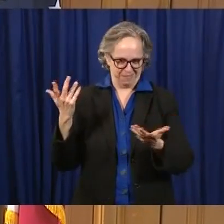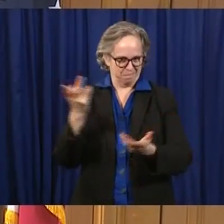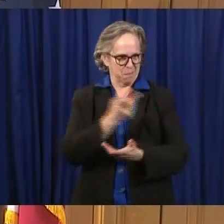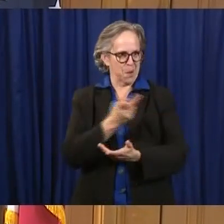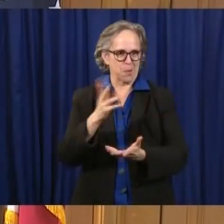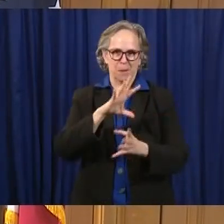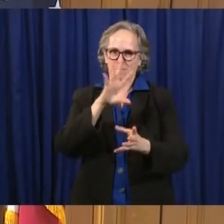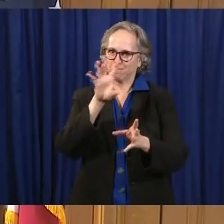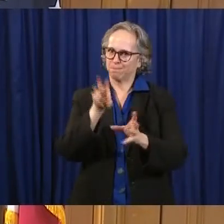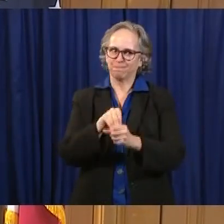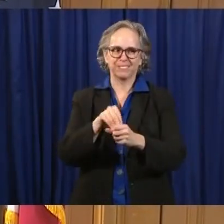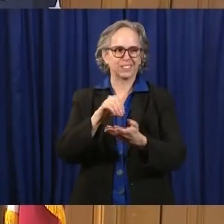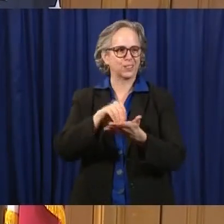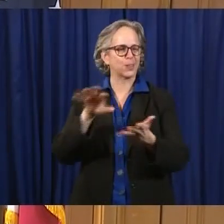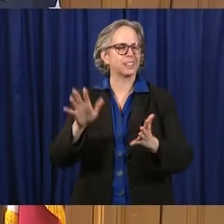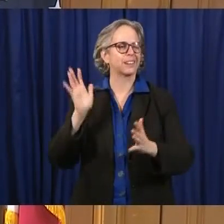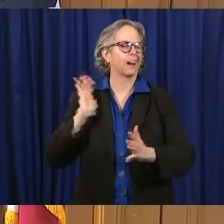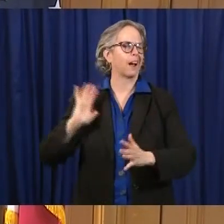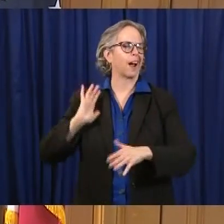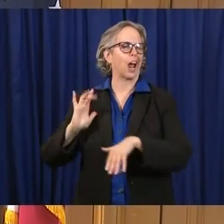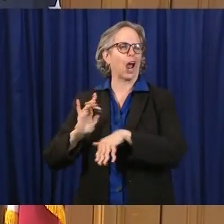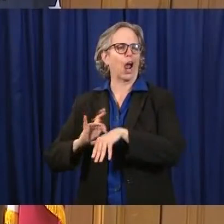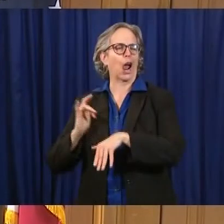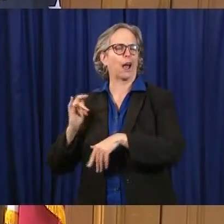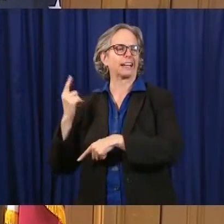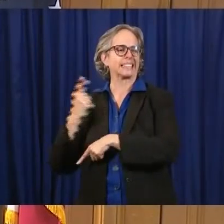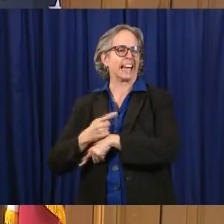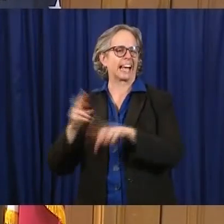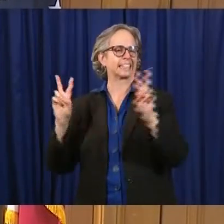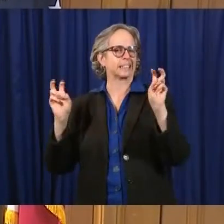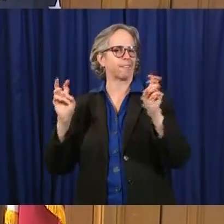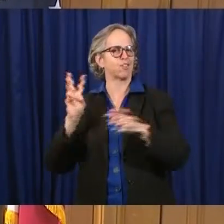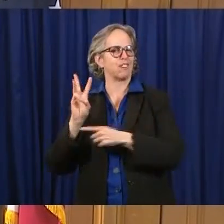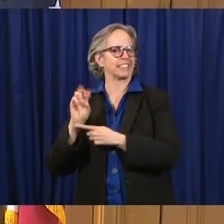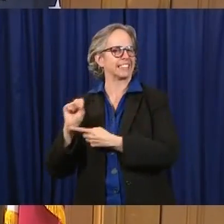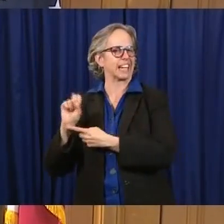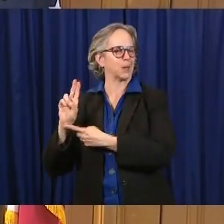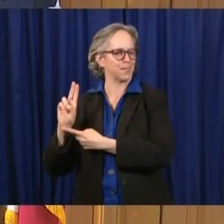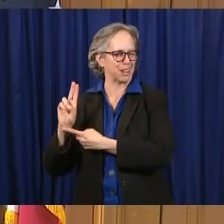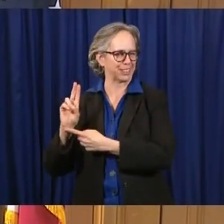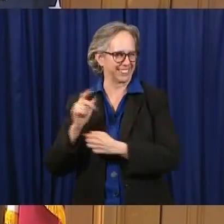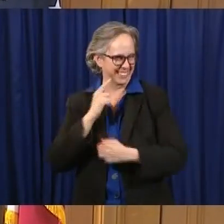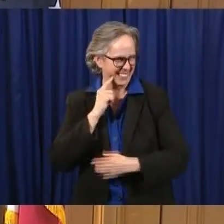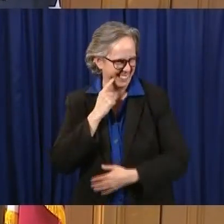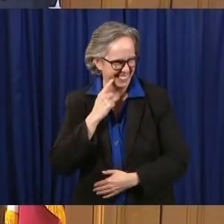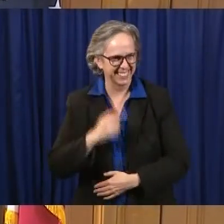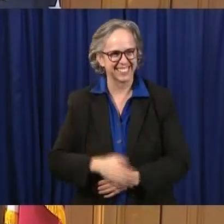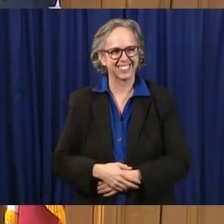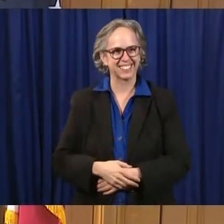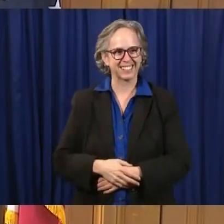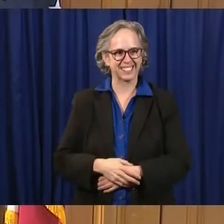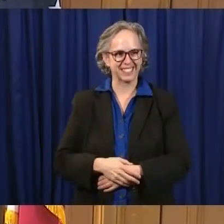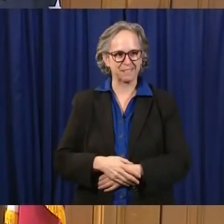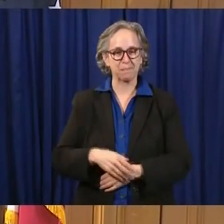was in the early days of Wright State. In Greene County, we're fortunate we actually have